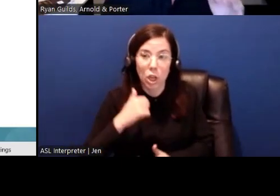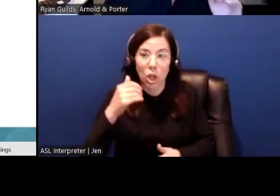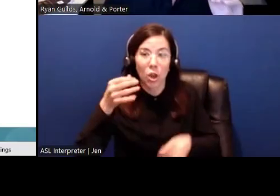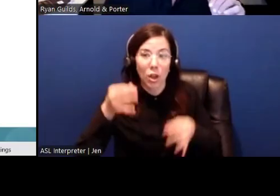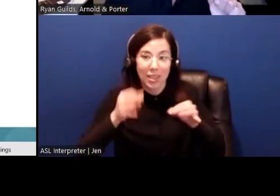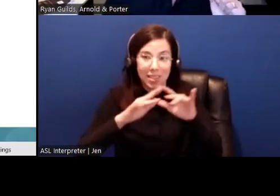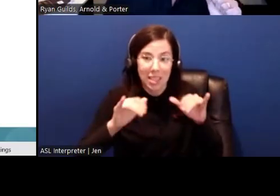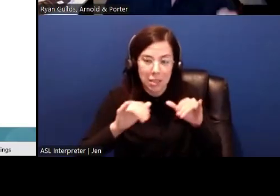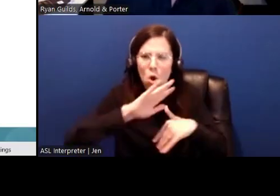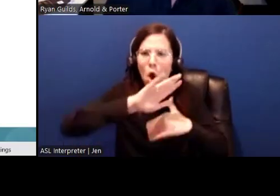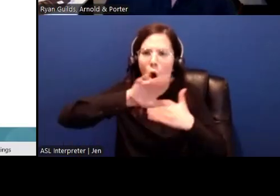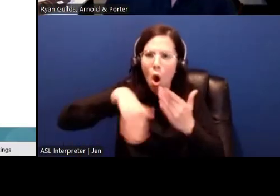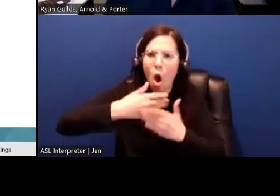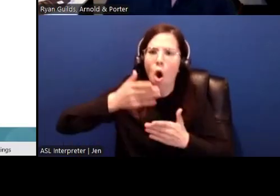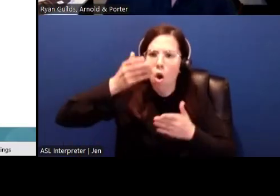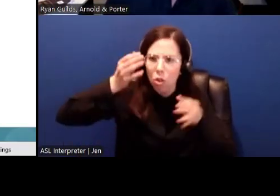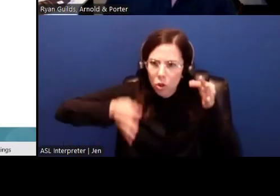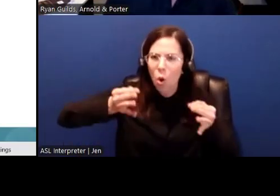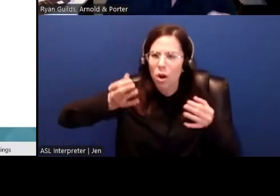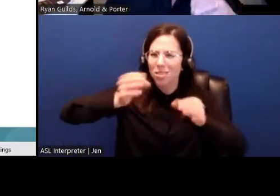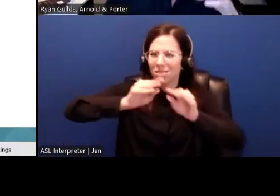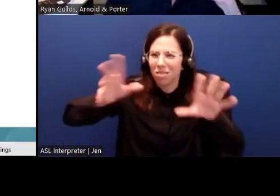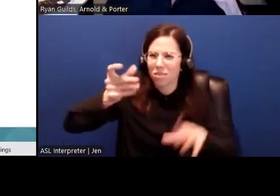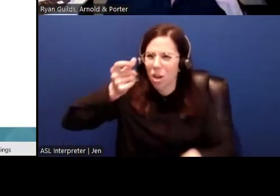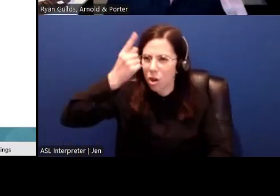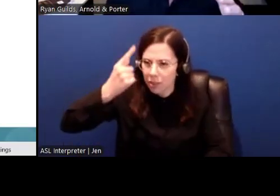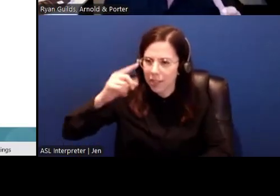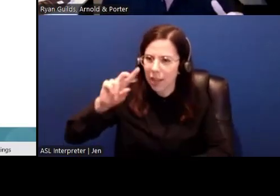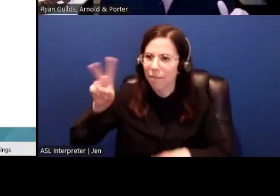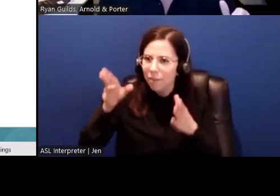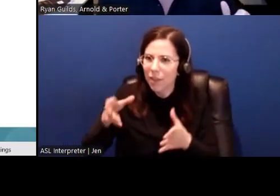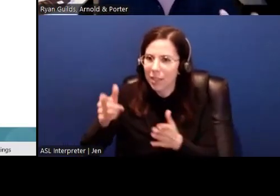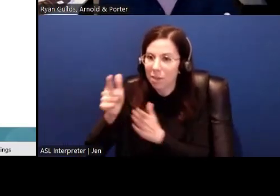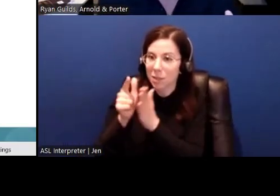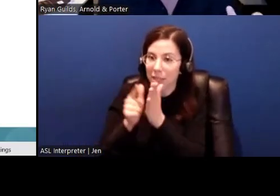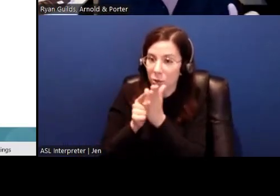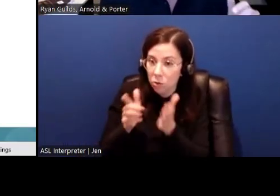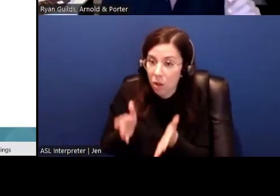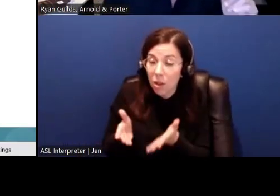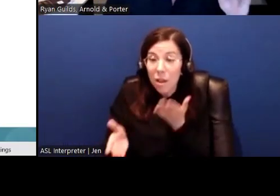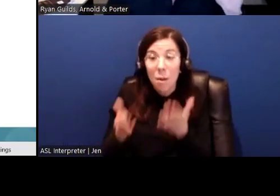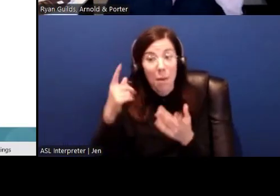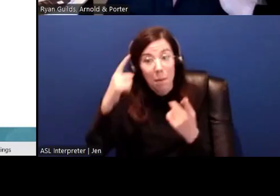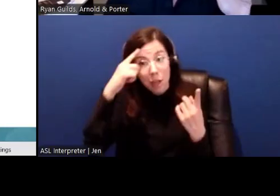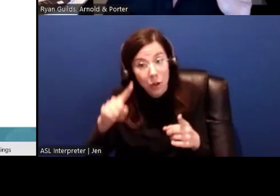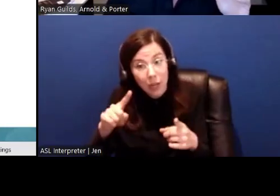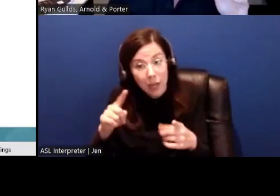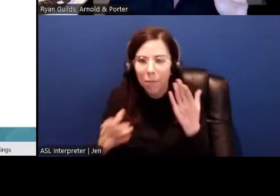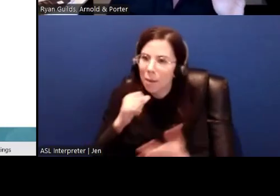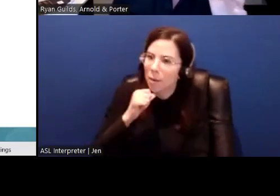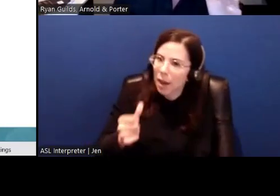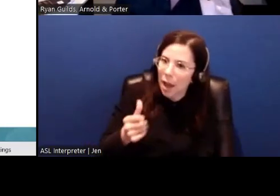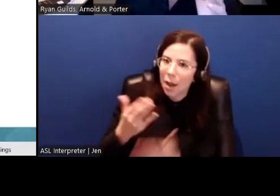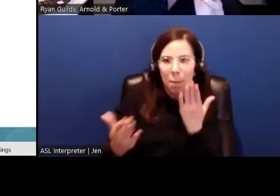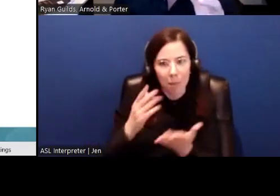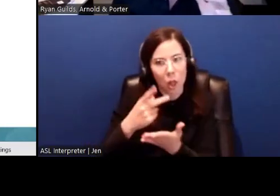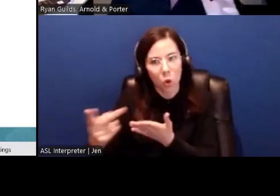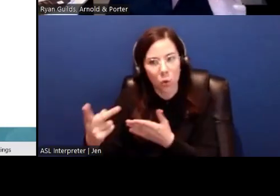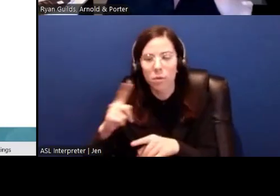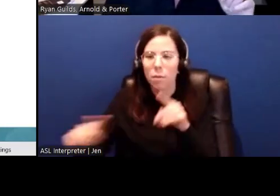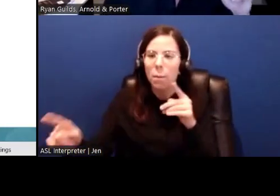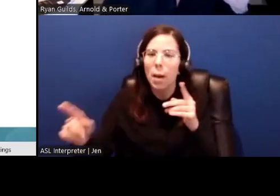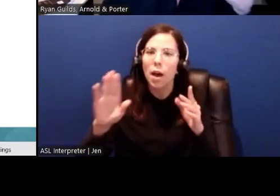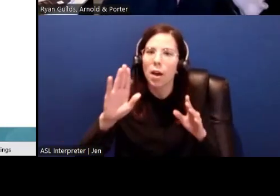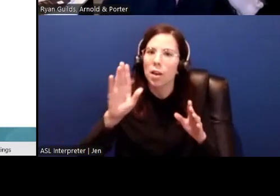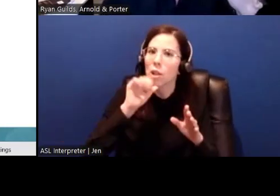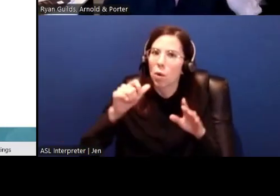courts currently understand the role of victims counsel. They may not agree with it. You may lose, but your presence will not be a